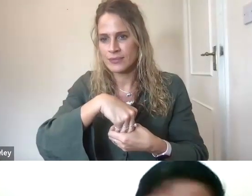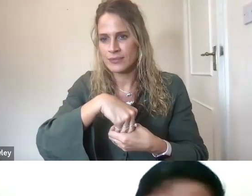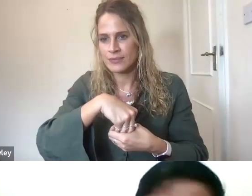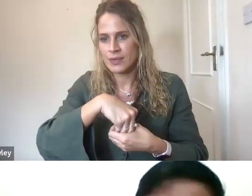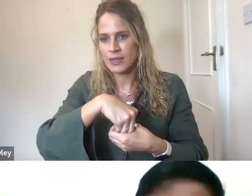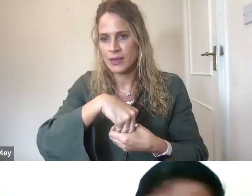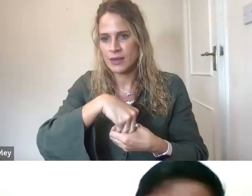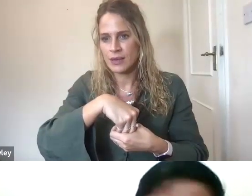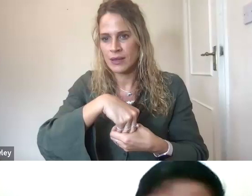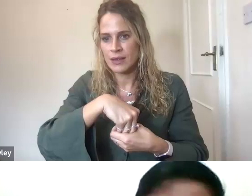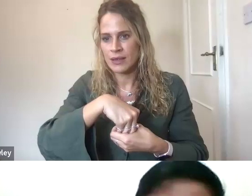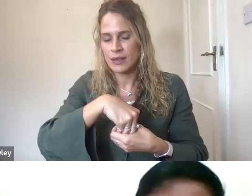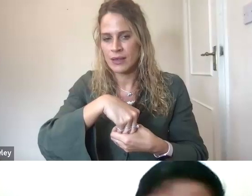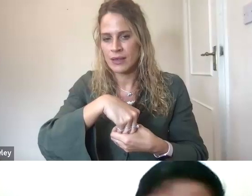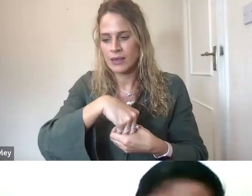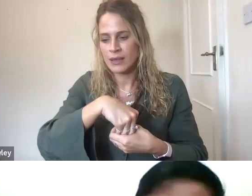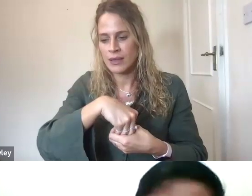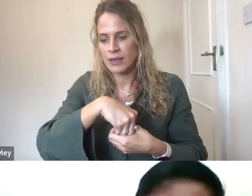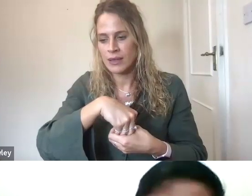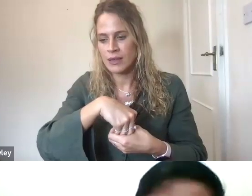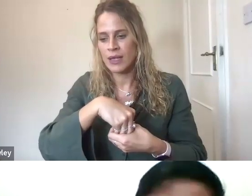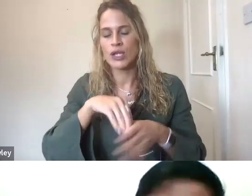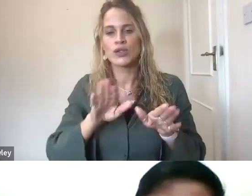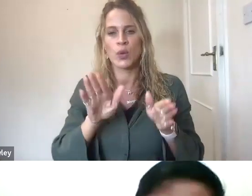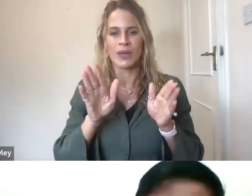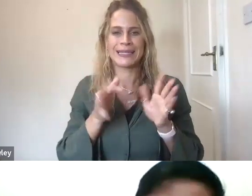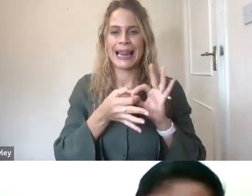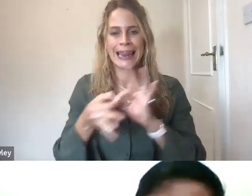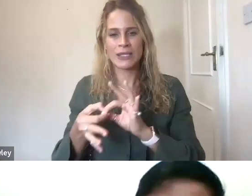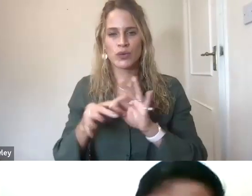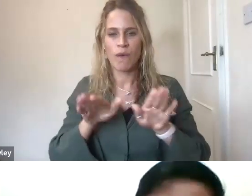meaning. So Pasham basically refers to funeral prayers. Yeah.